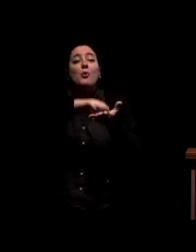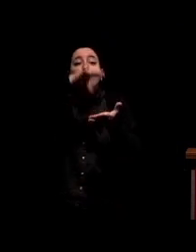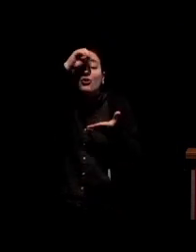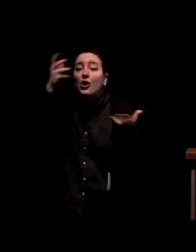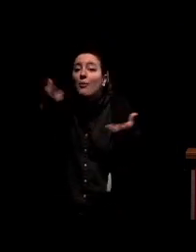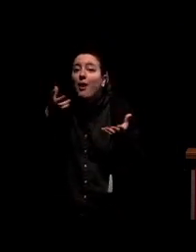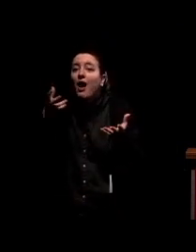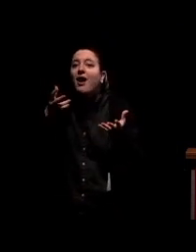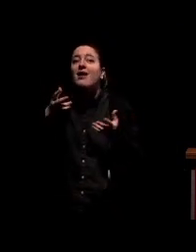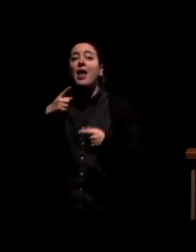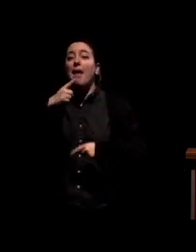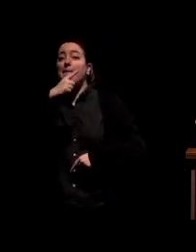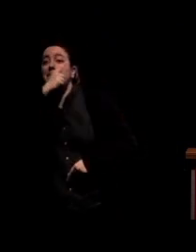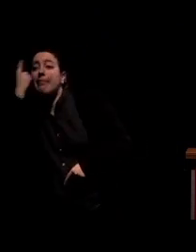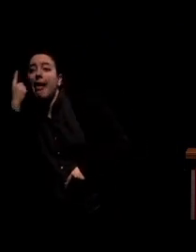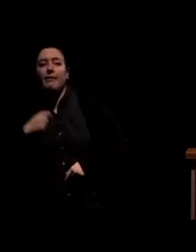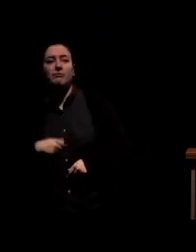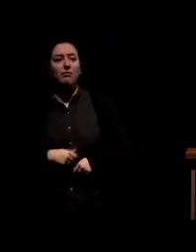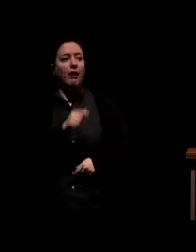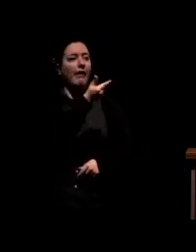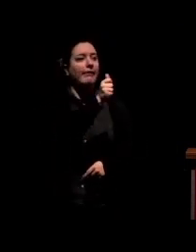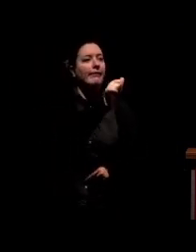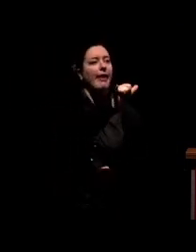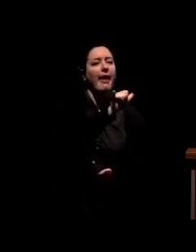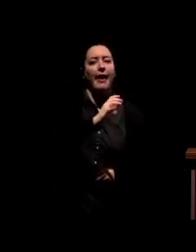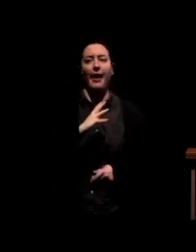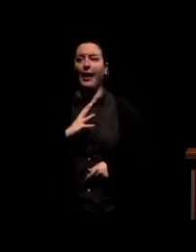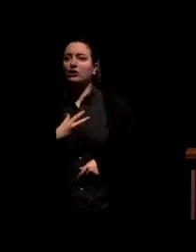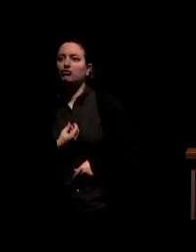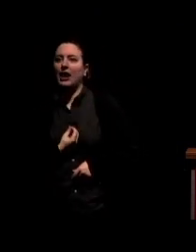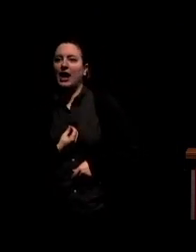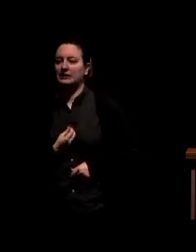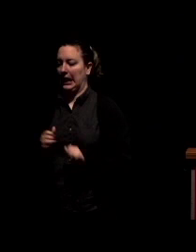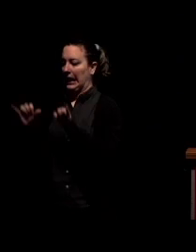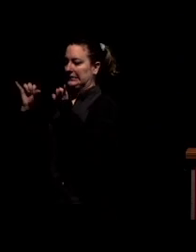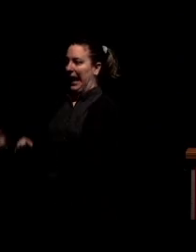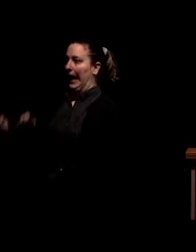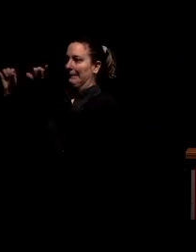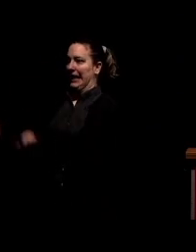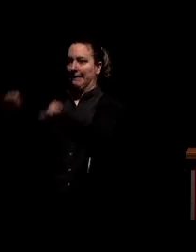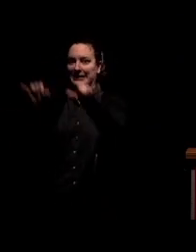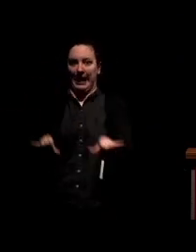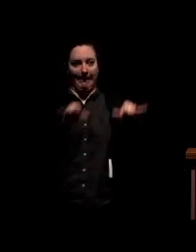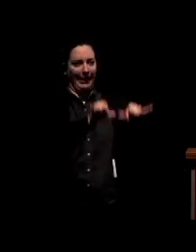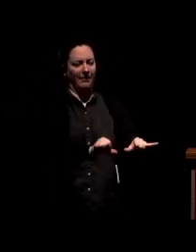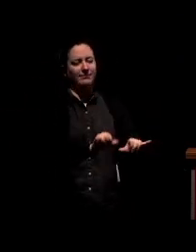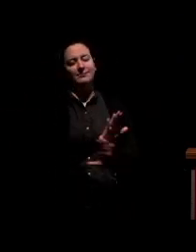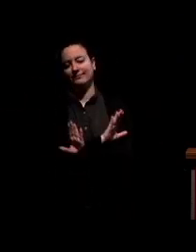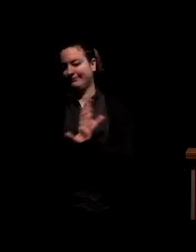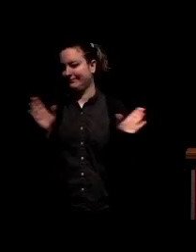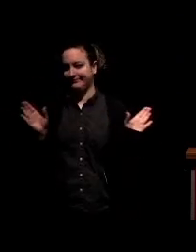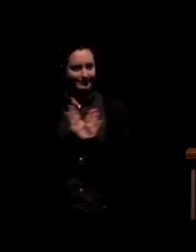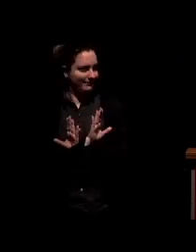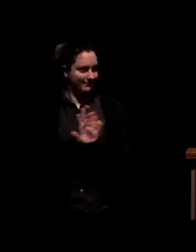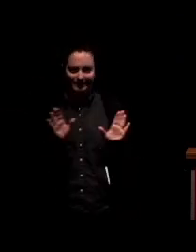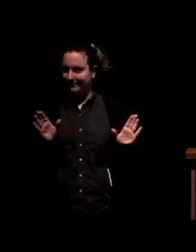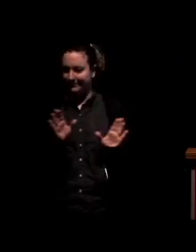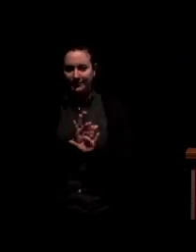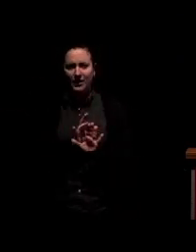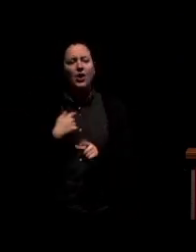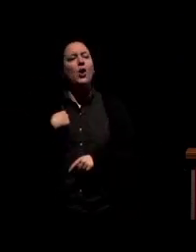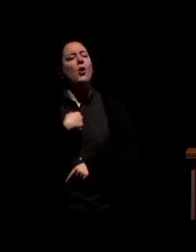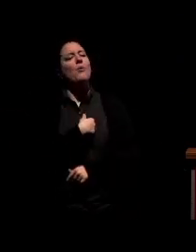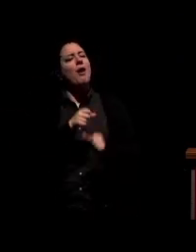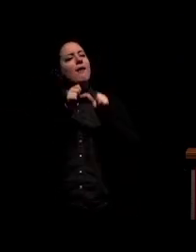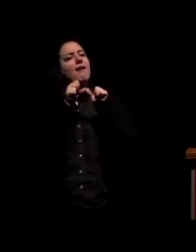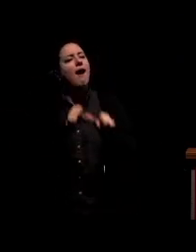or transgender, does not mean our experiences are the same for everyone else in that category. So we have to constantly be learning about other people in